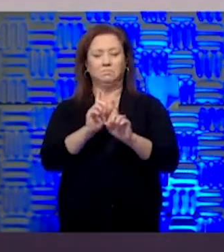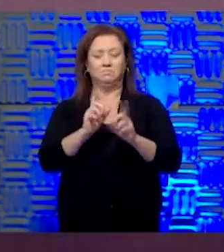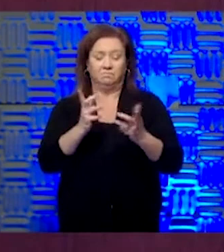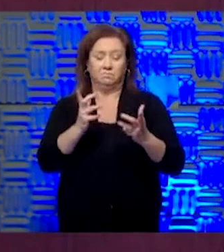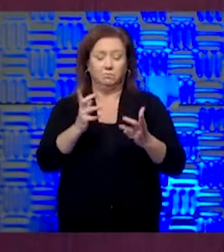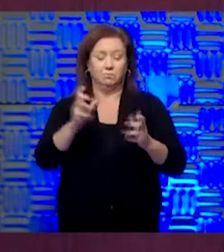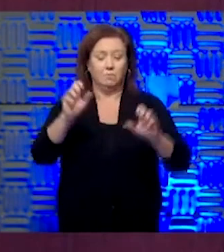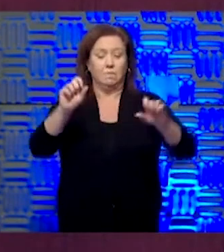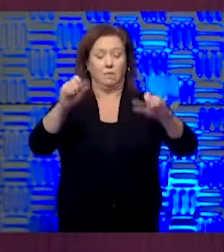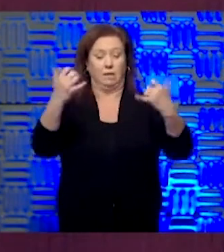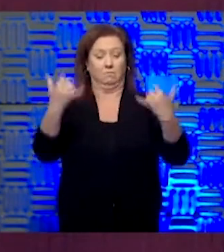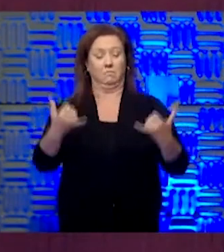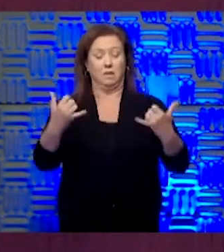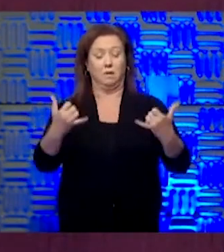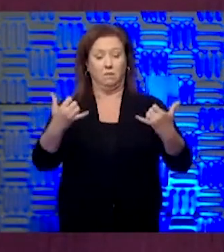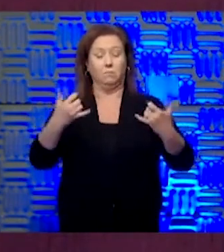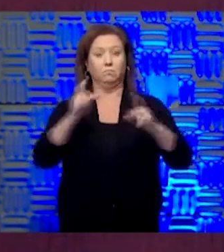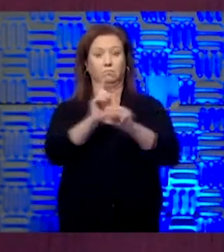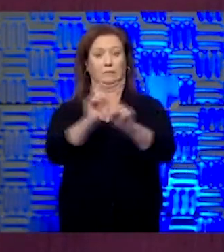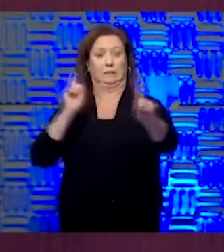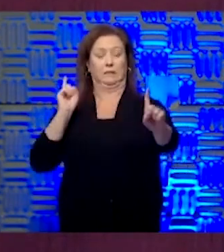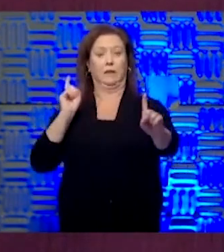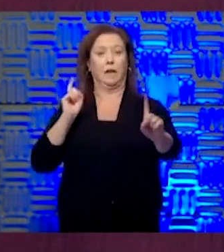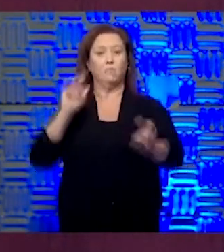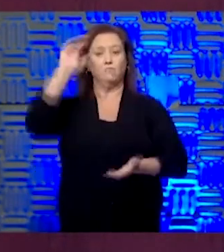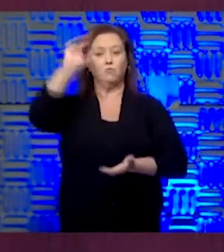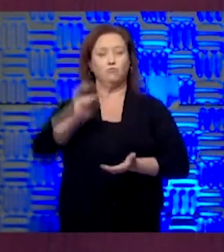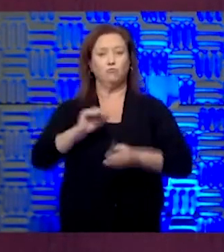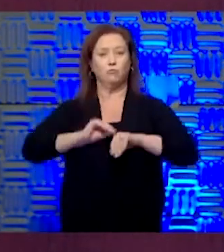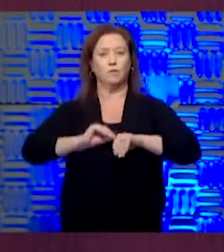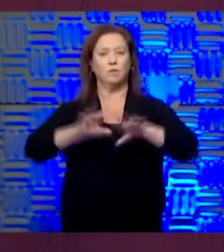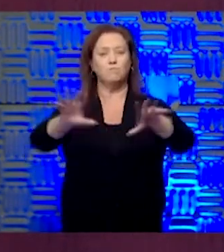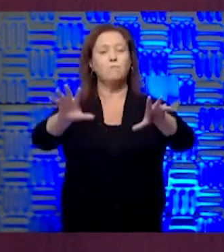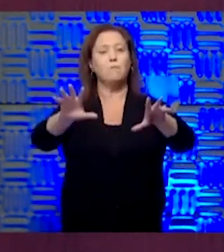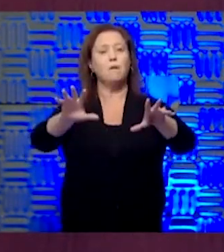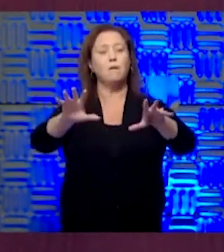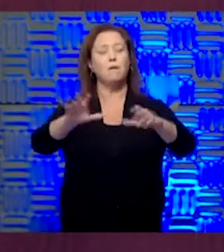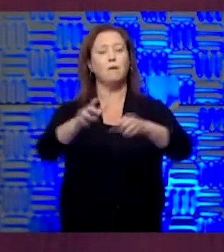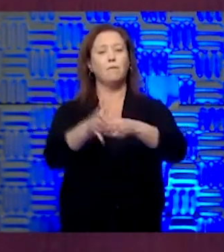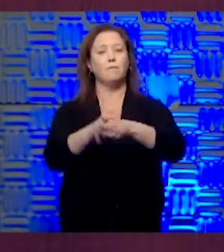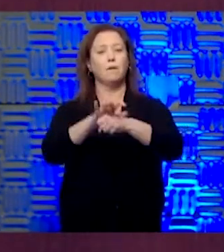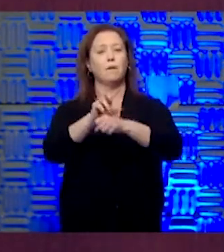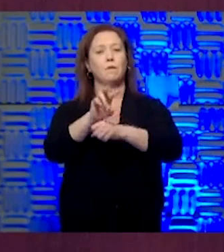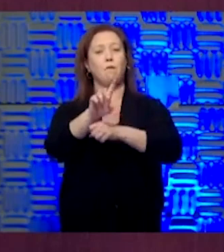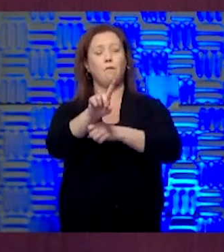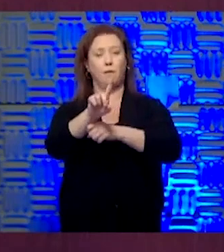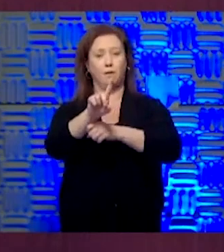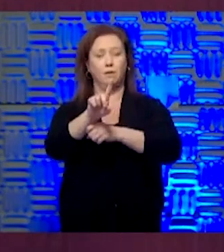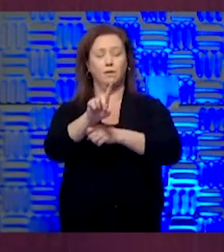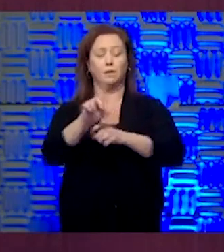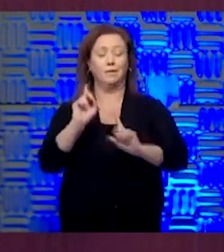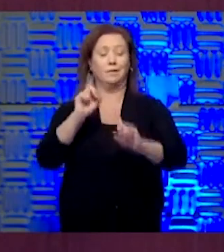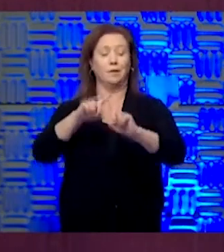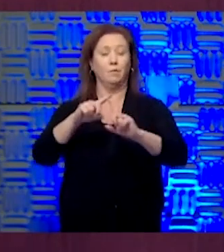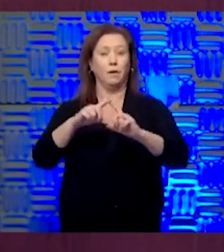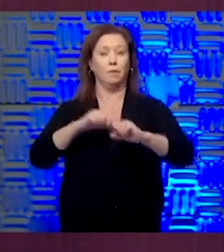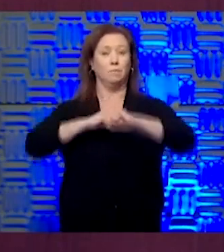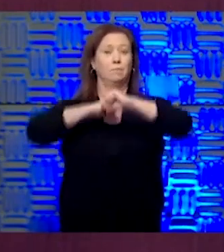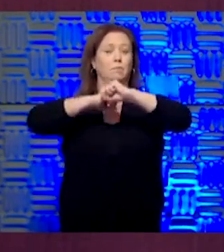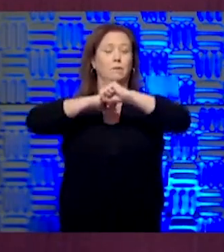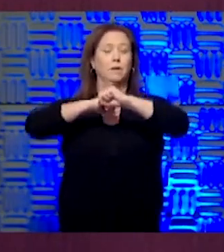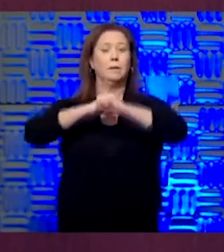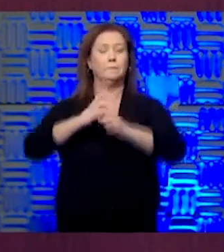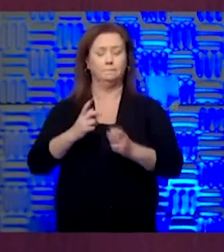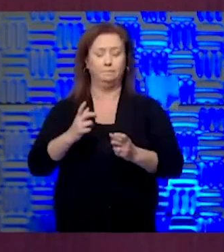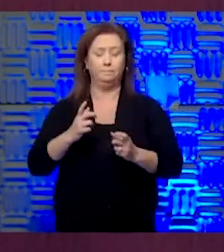to have ways to reduce transmission of this virus until we have a way to have immunity from it. And so I think